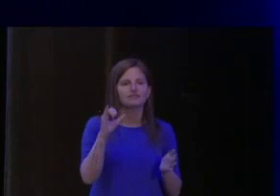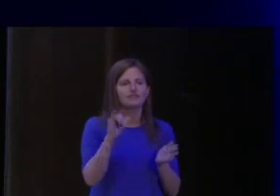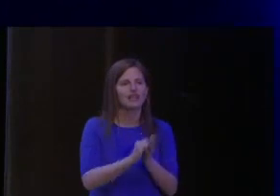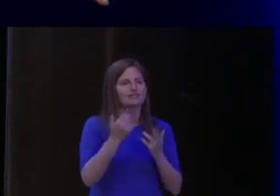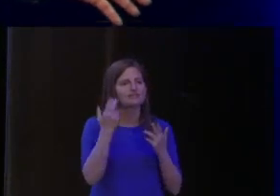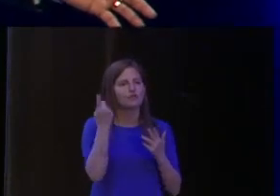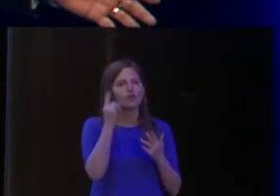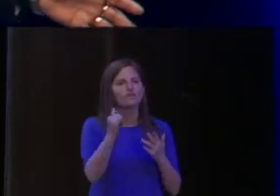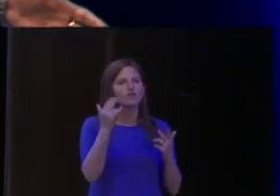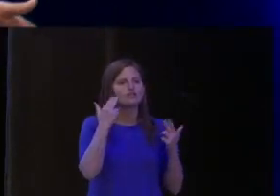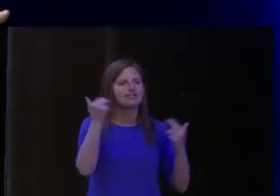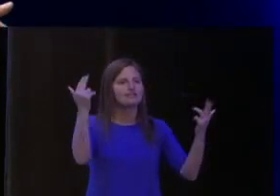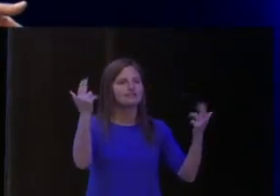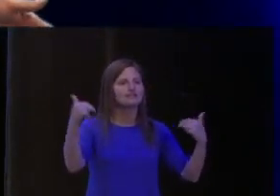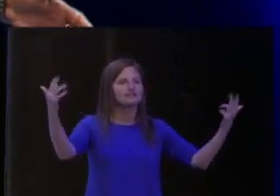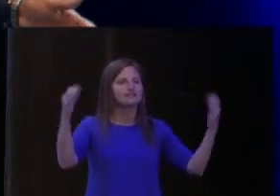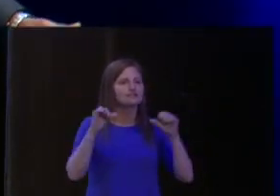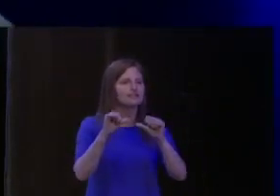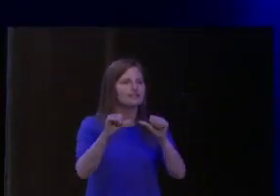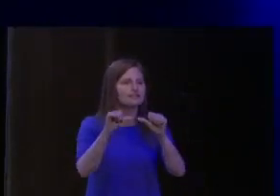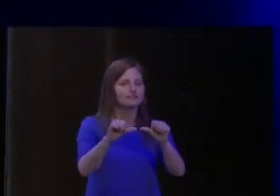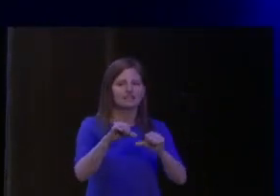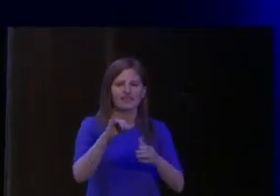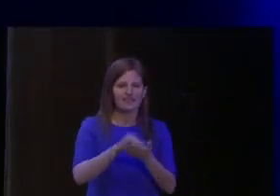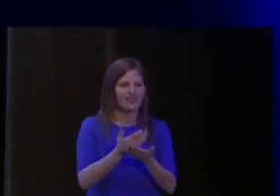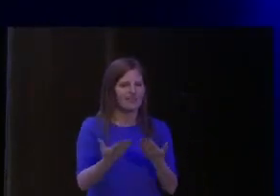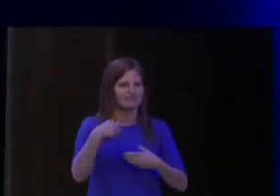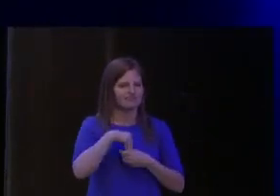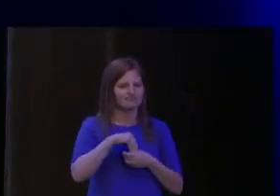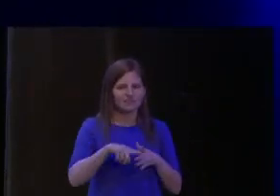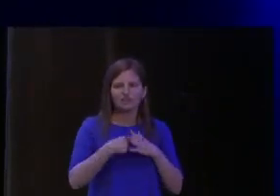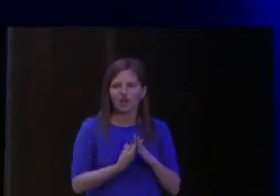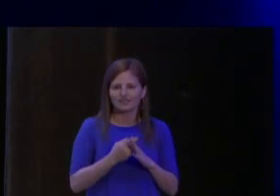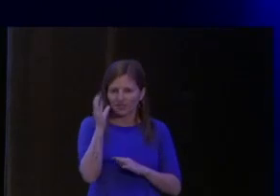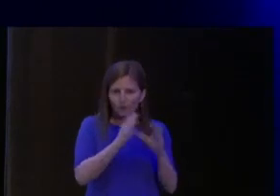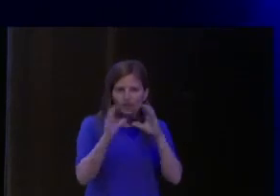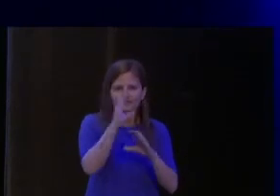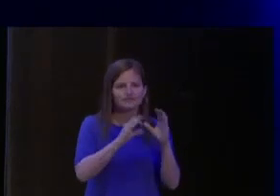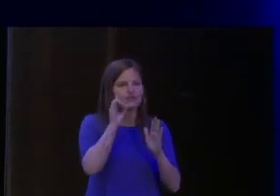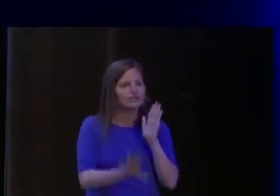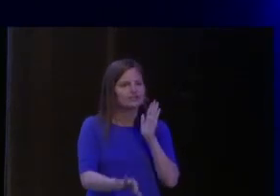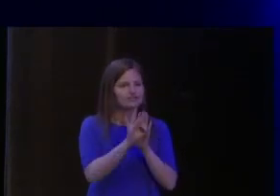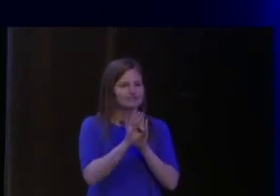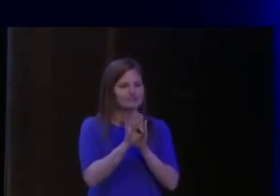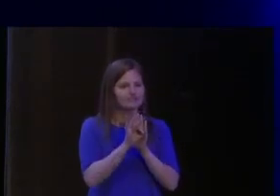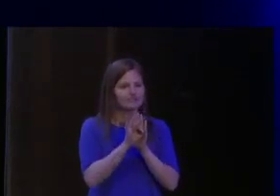and sings. That thing within you is causing a quest for